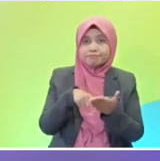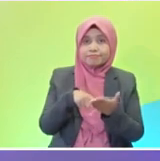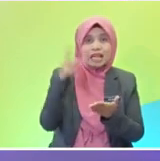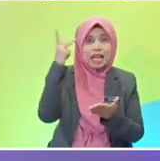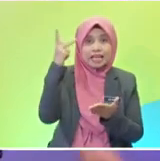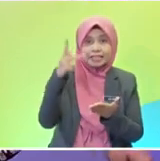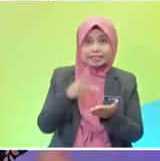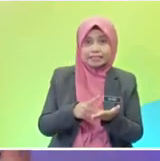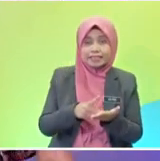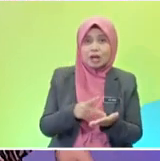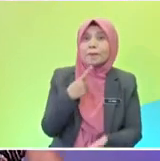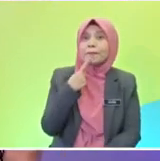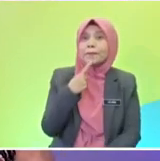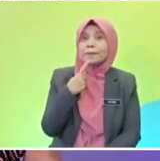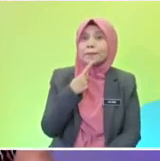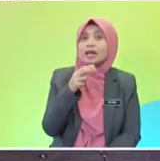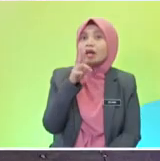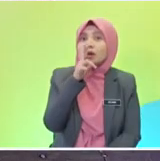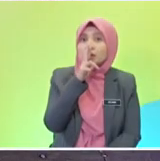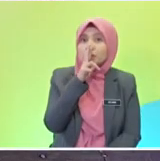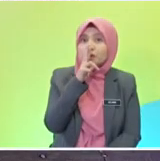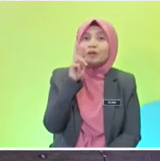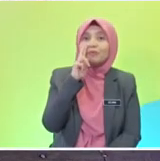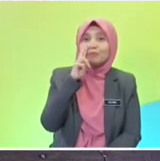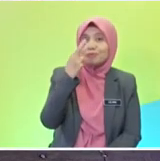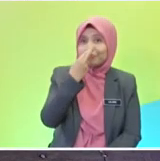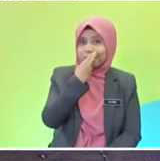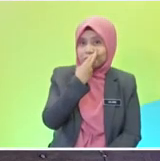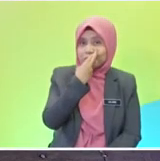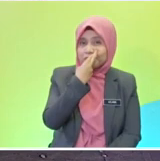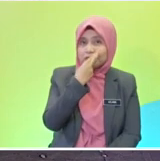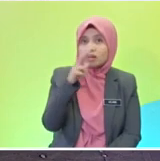rose. Okay. Okay. So beautiful. Yeah,